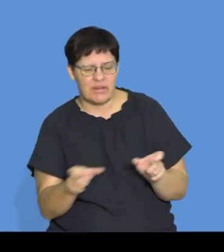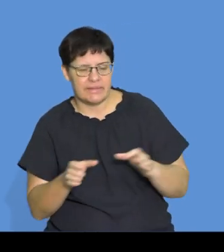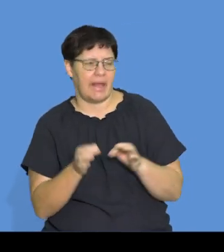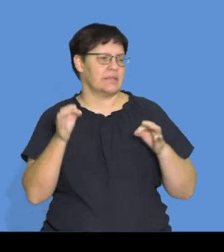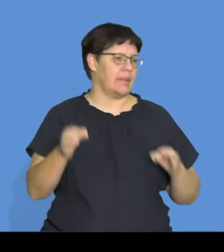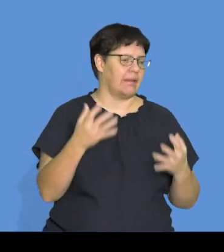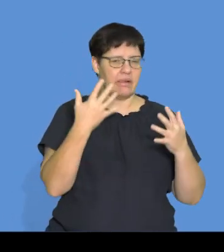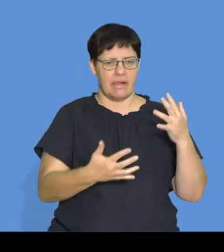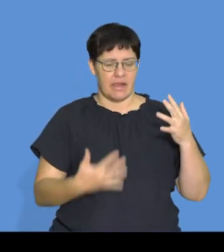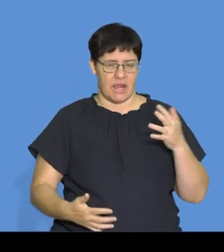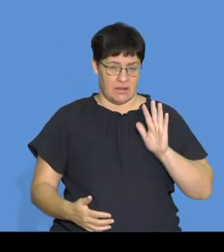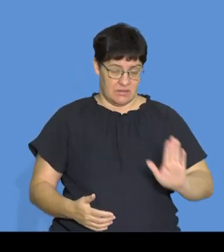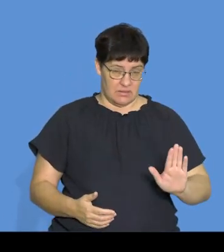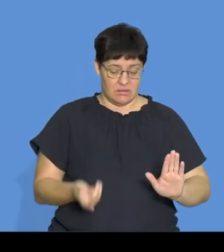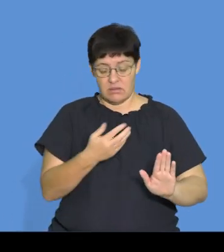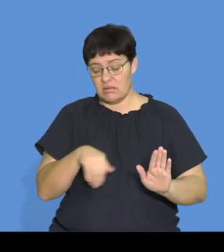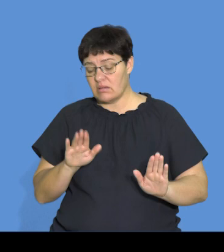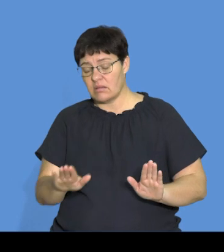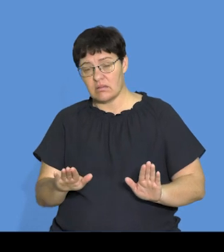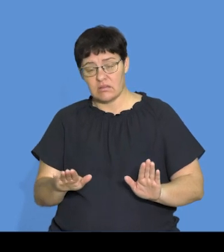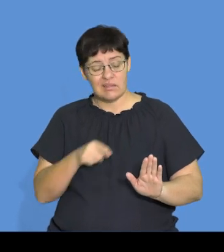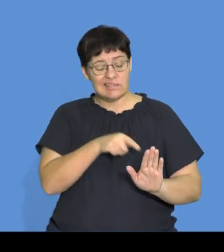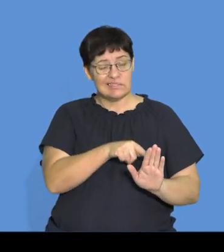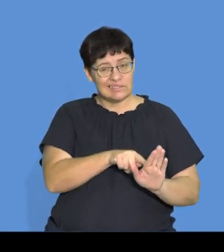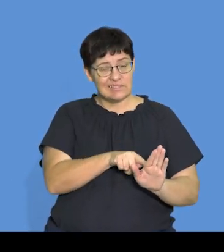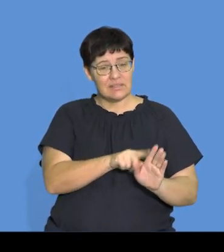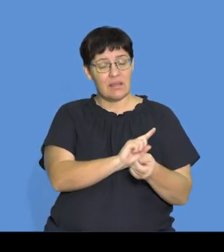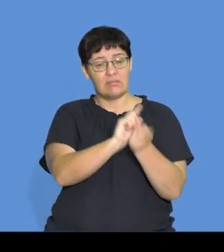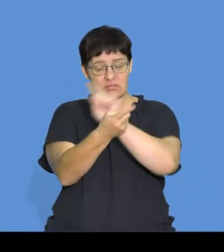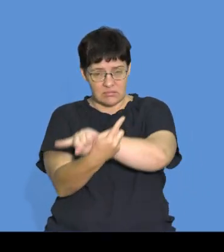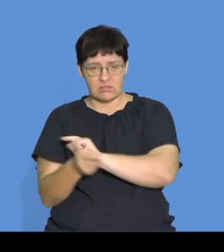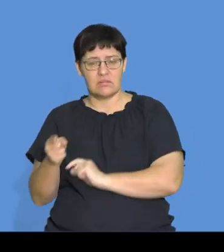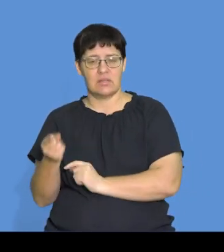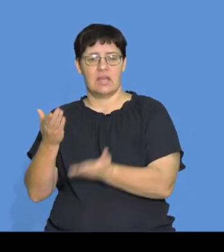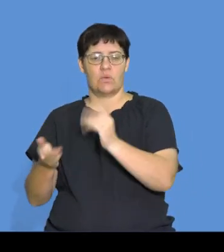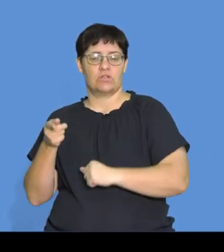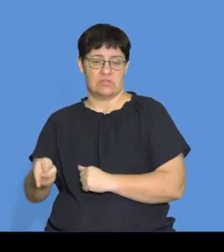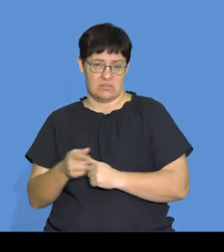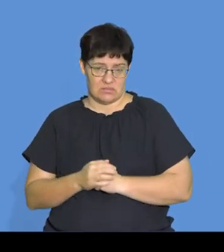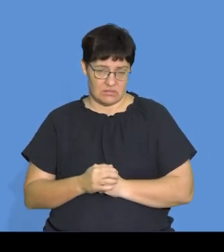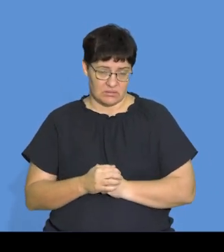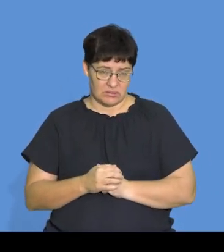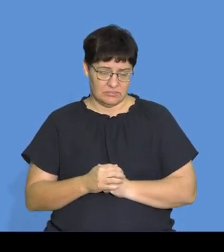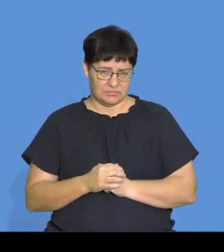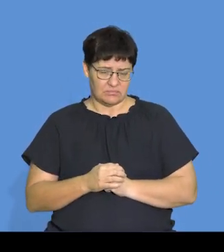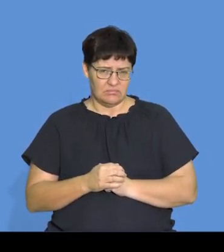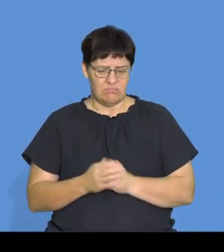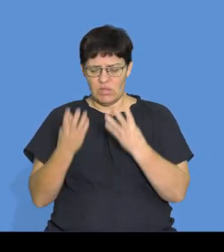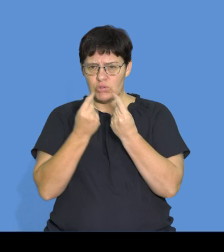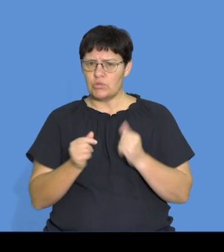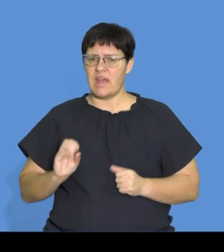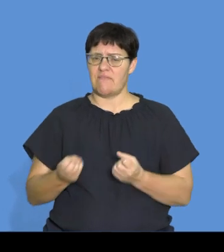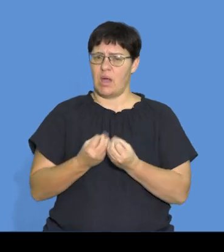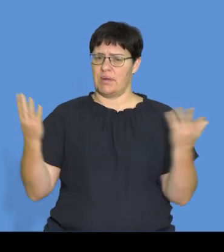But now, how does an expression become an equation, right? How many solutions does it